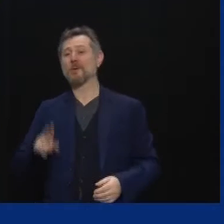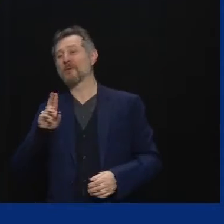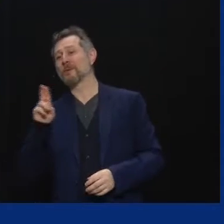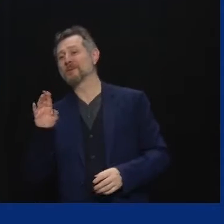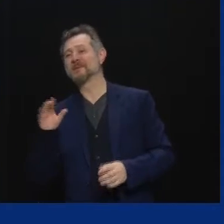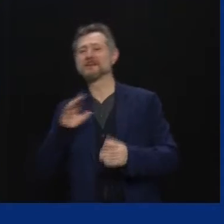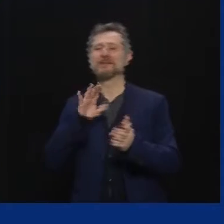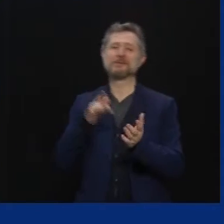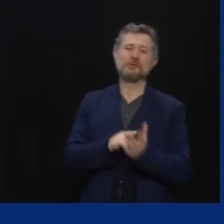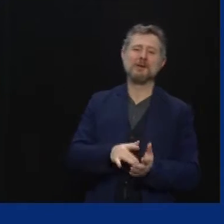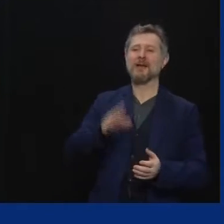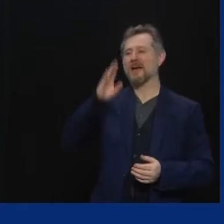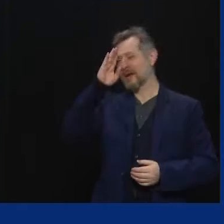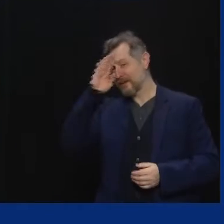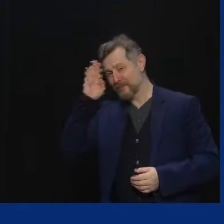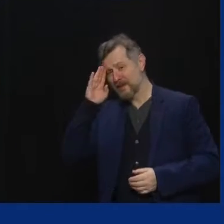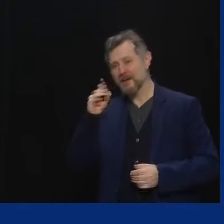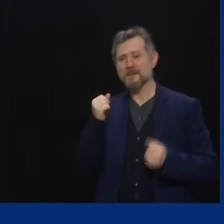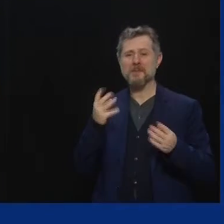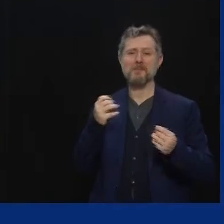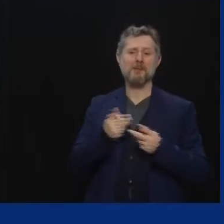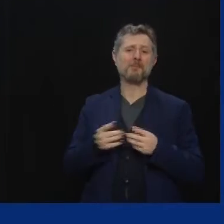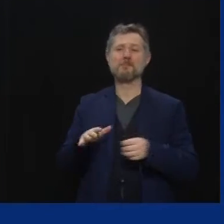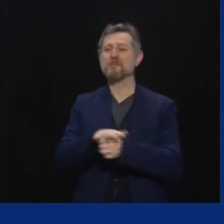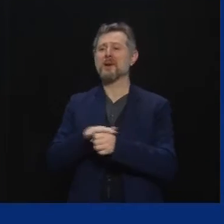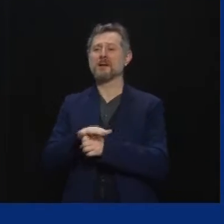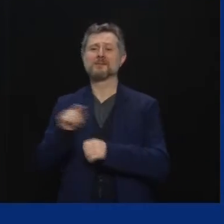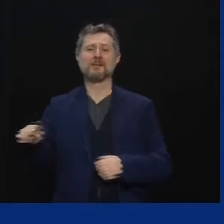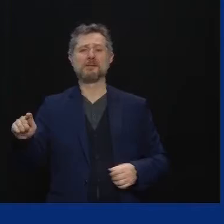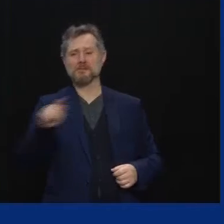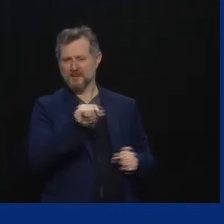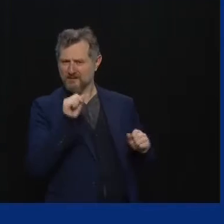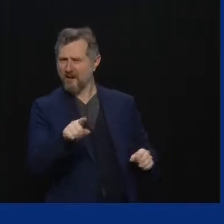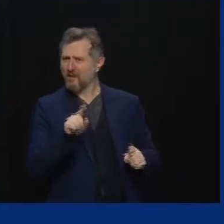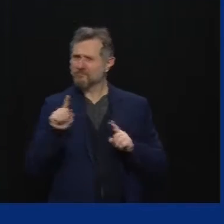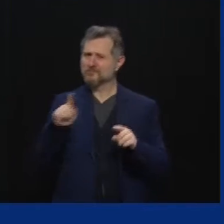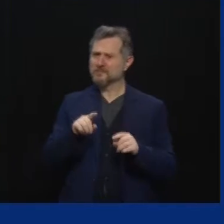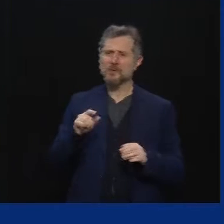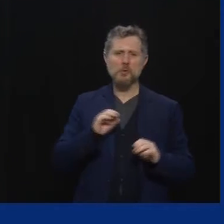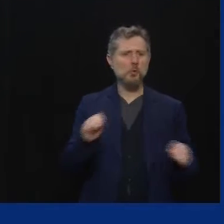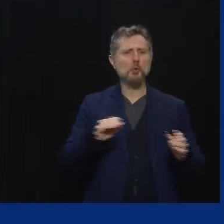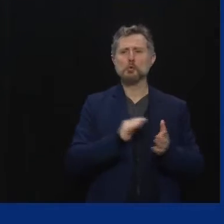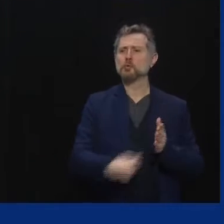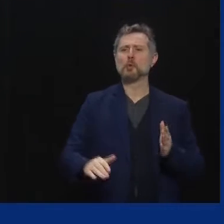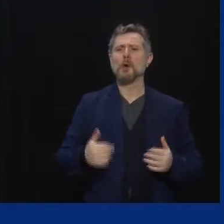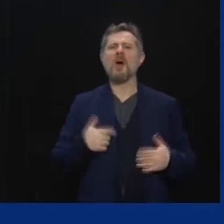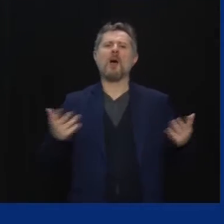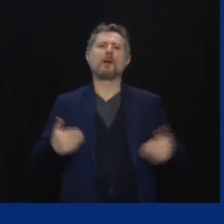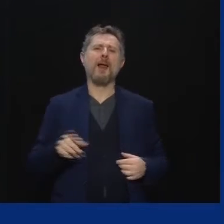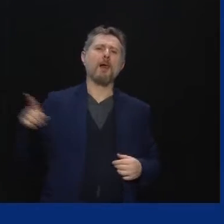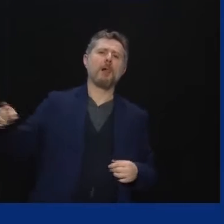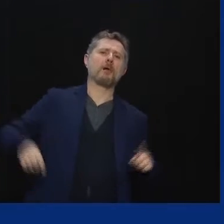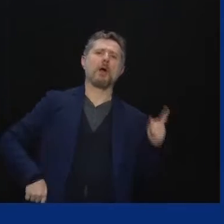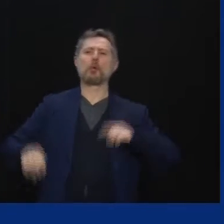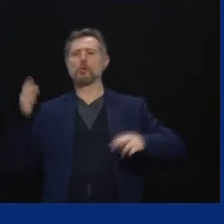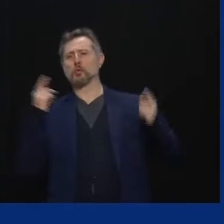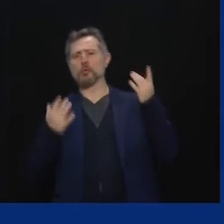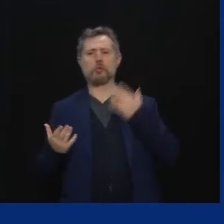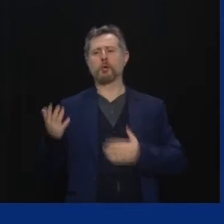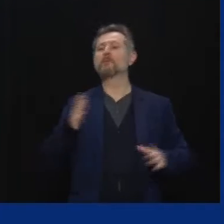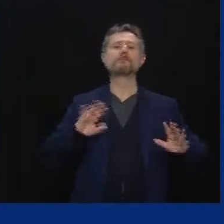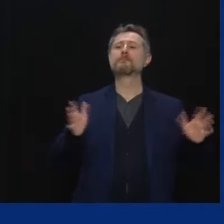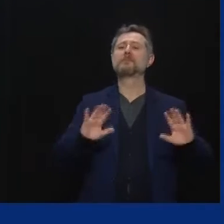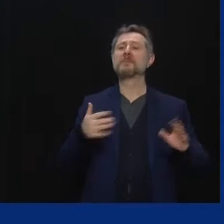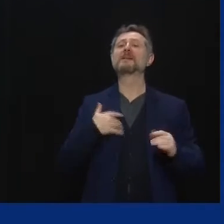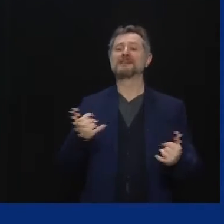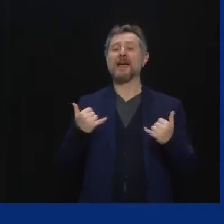saying, there's no excuse. There's absolutely no excuse to get tested regularly. I got tested again today, get tested